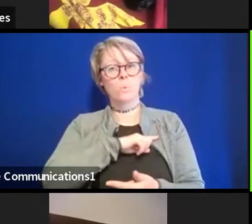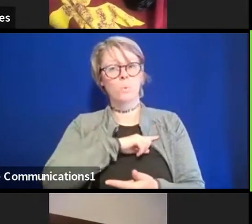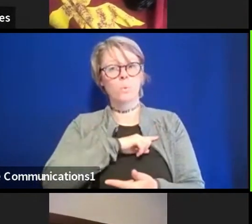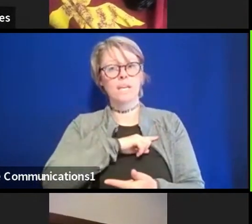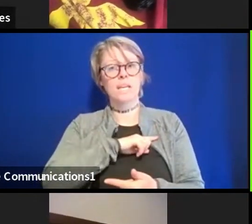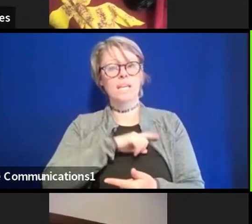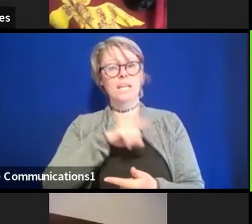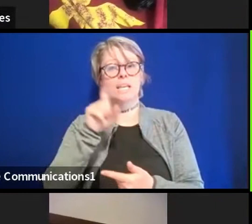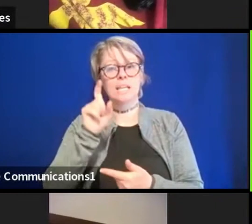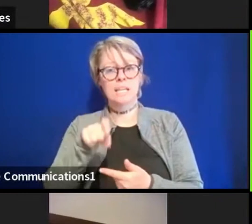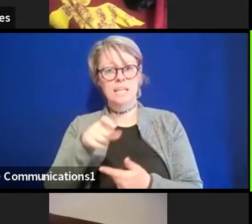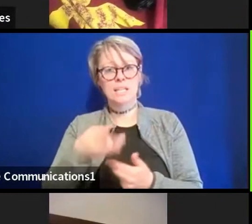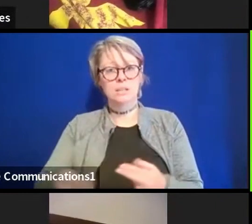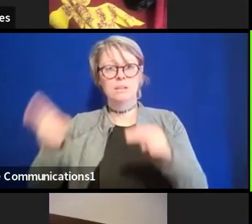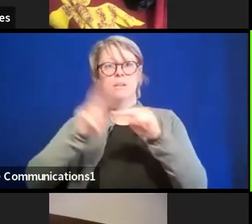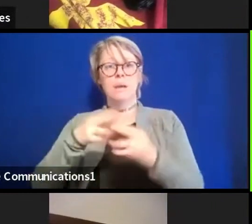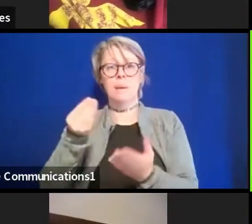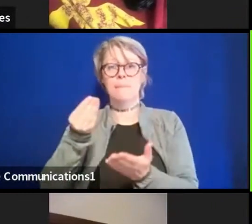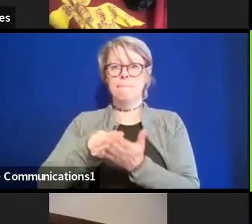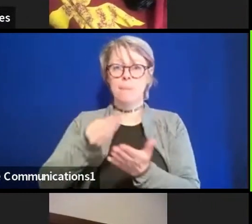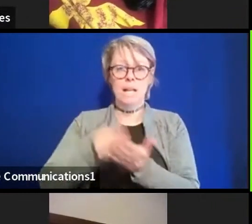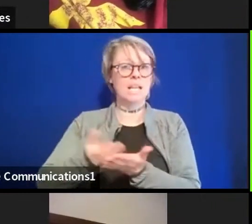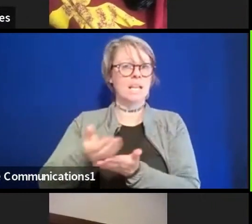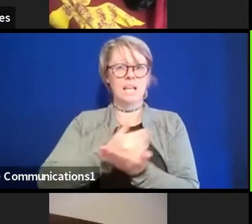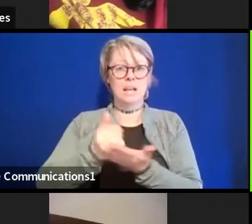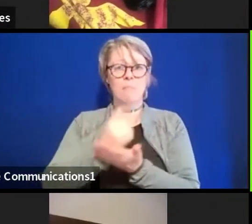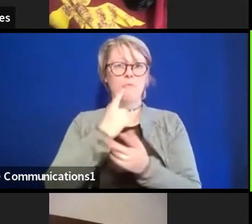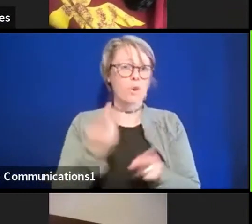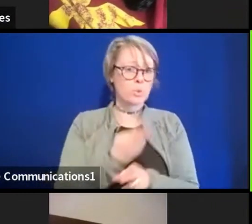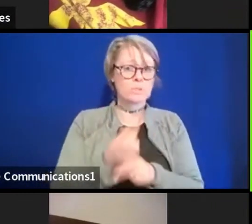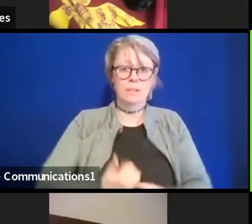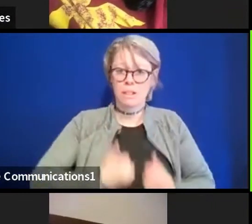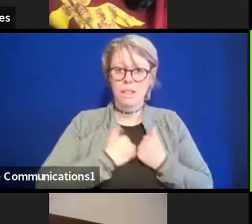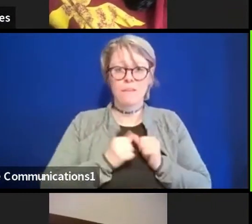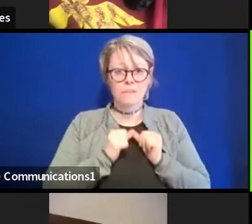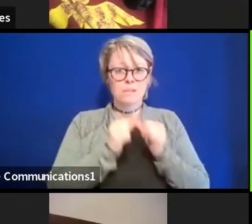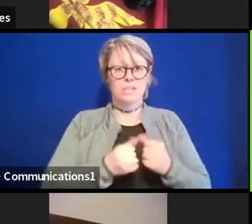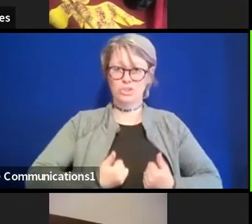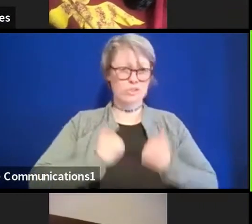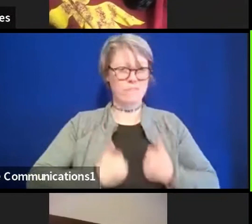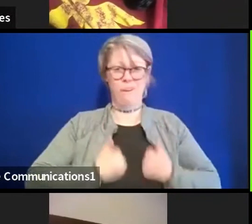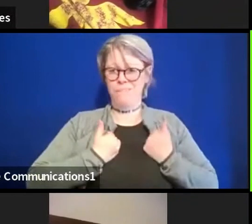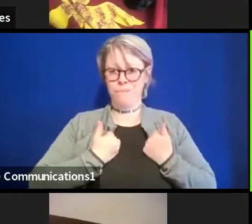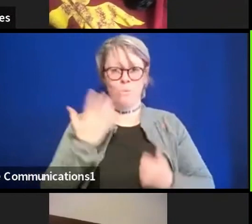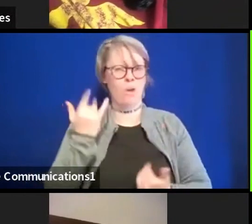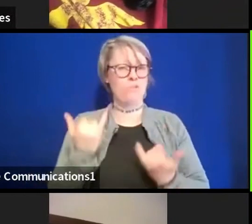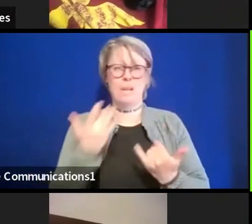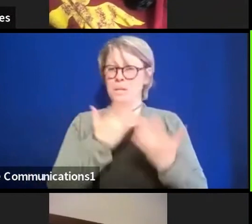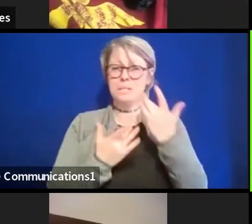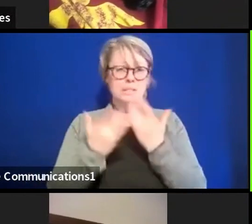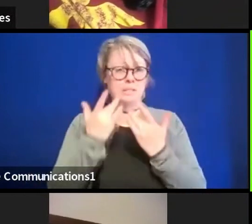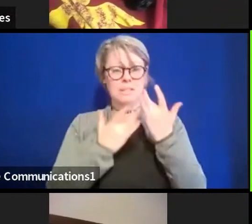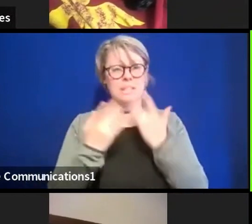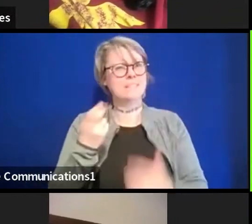to be more accessible at like income, and so we can survive more better, because right now it's like it's hell on